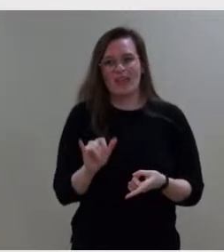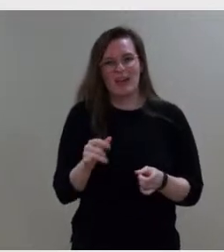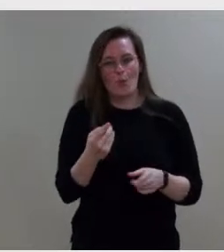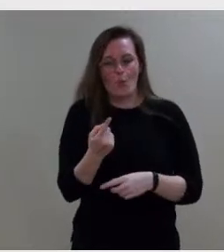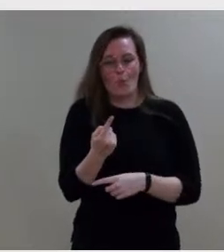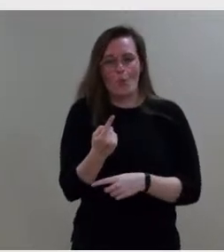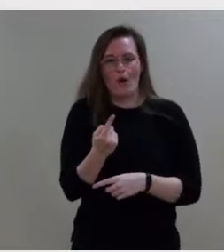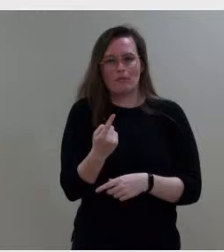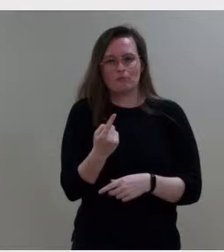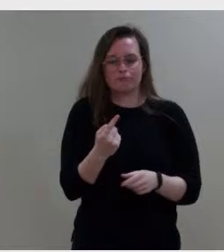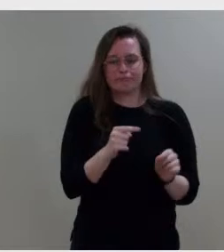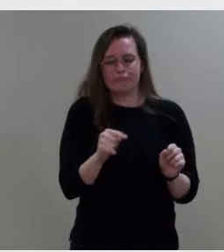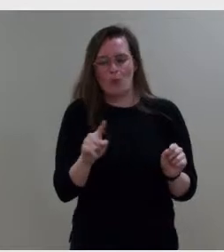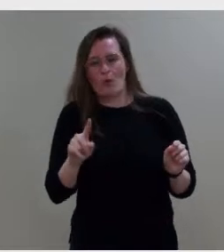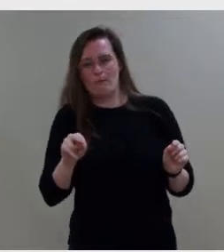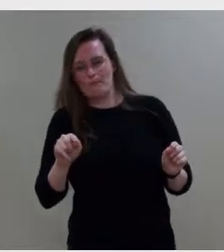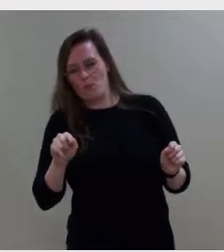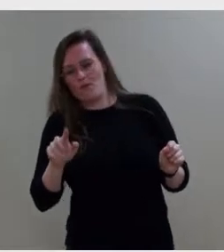tax.